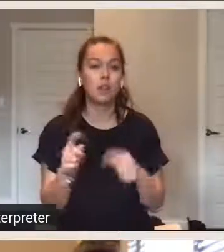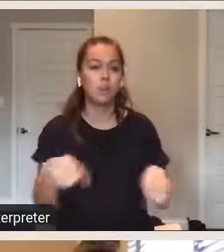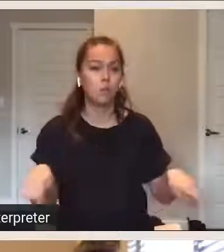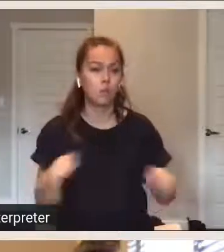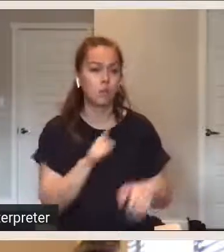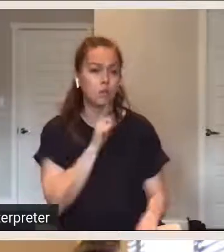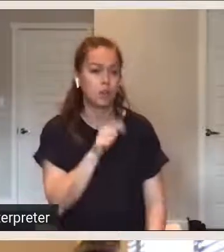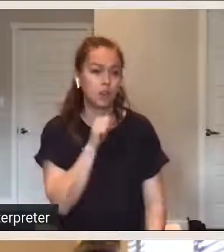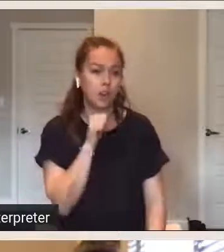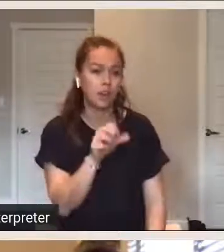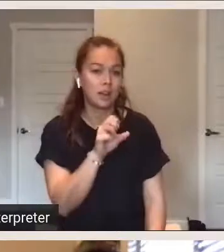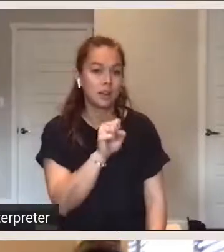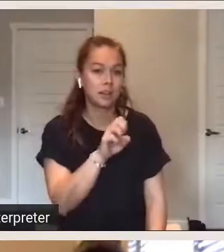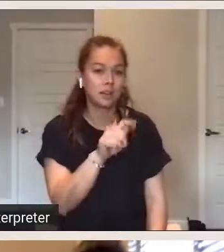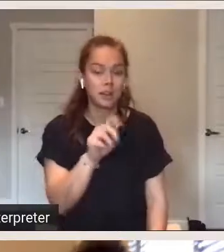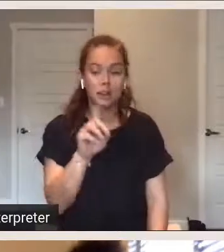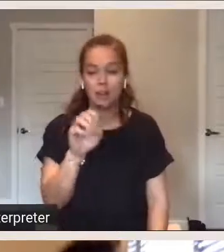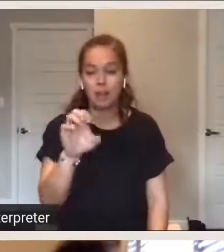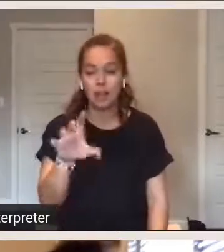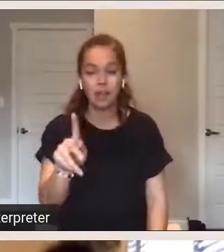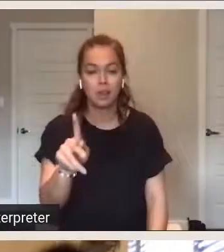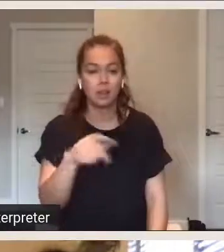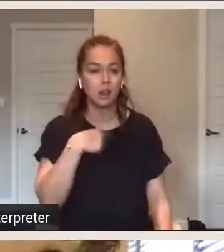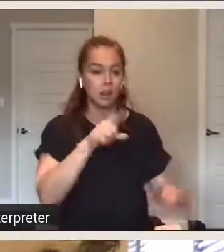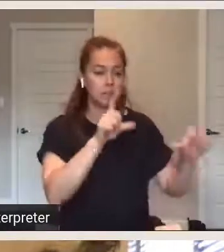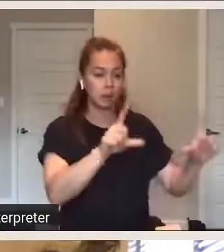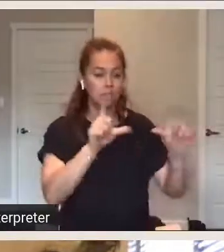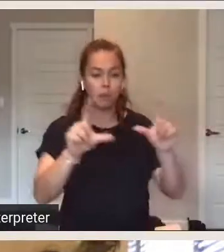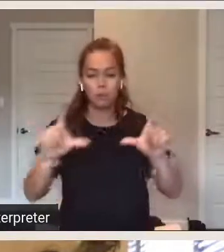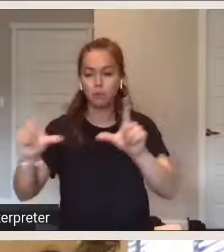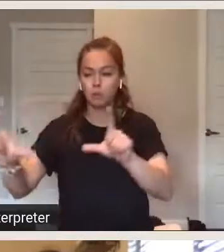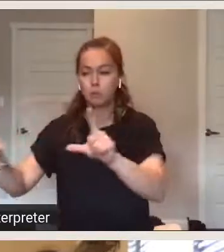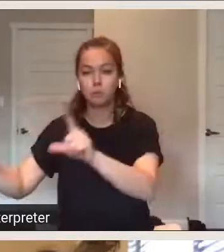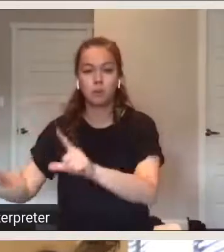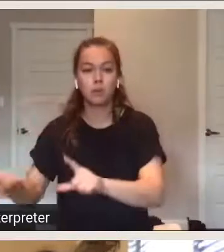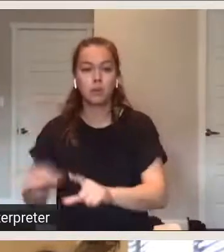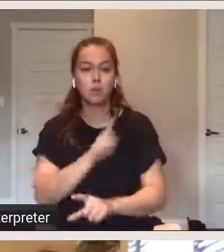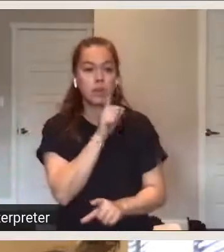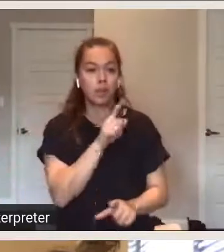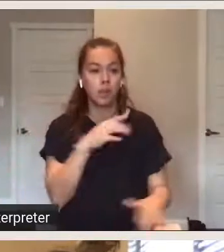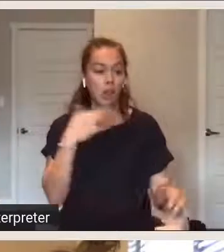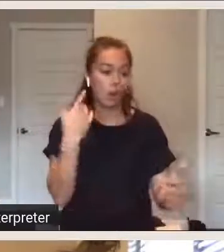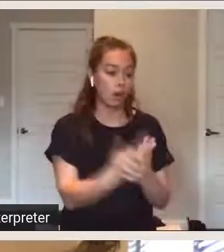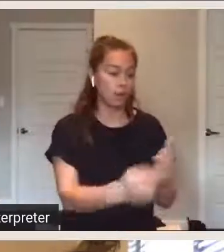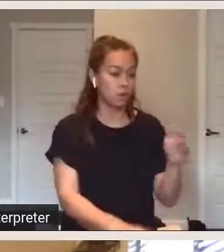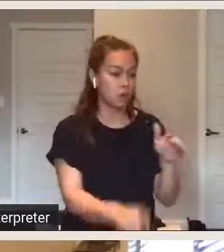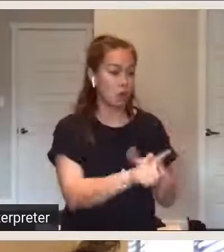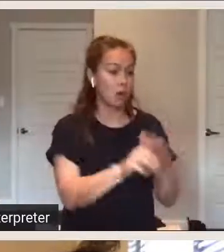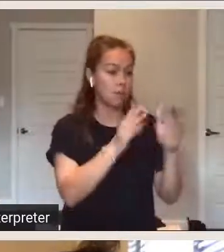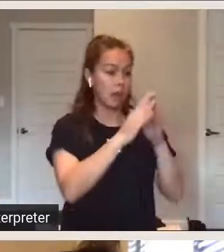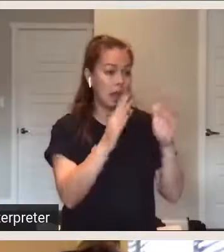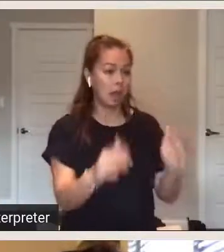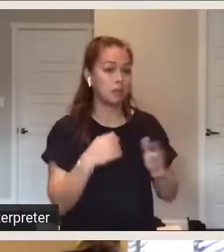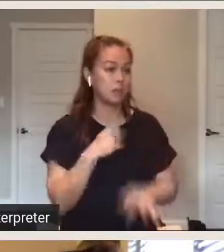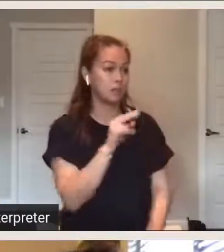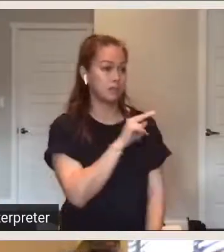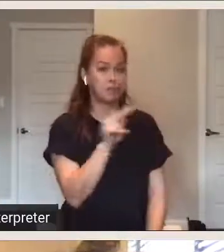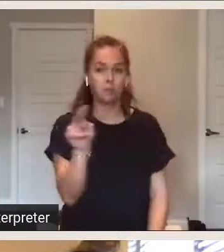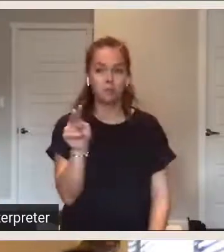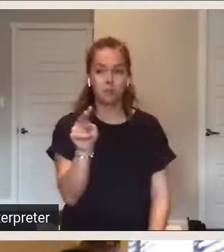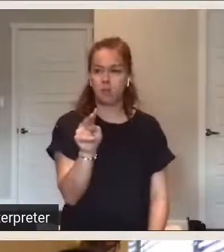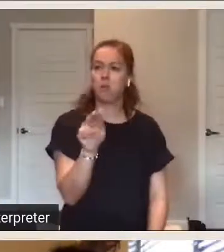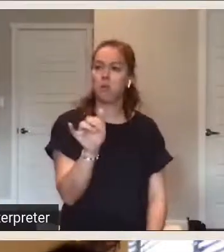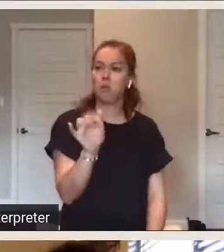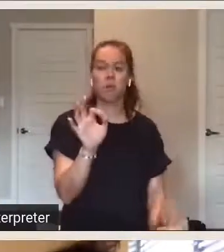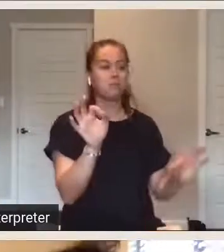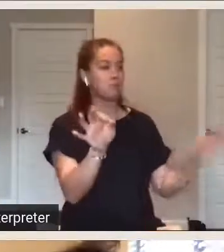Yeah. Everything was like very natural. Like we just showed up at the house and it's like, oh, it's perfect. It's all set. Or the last house, there was nothing